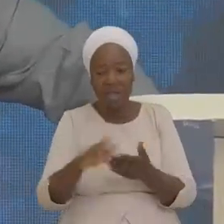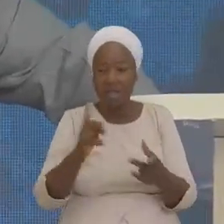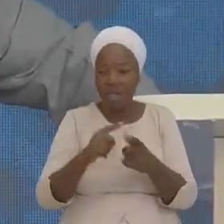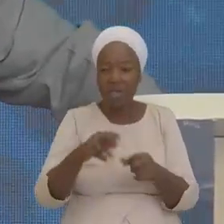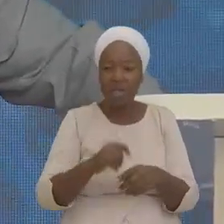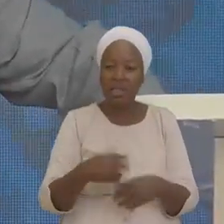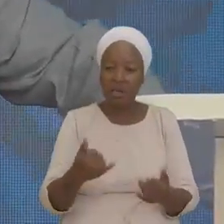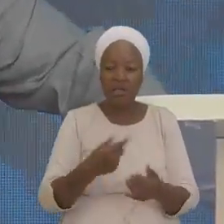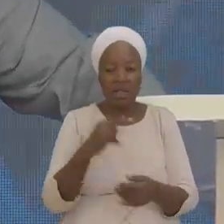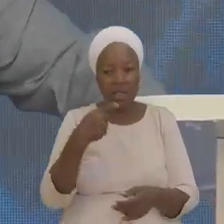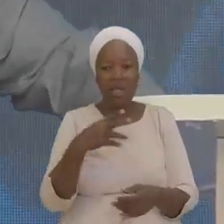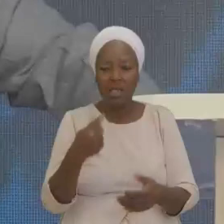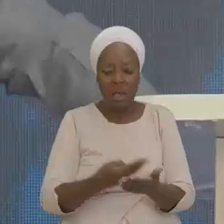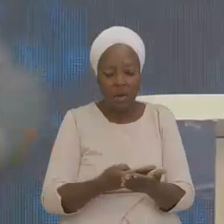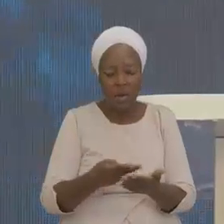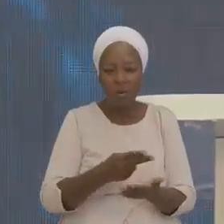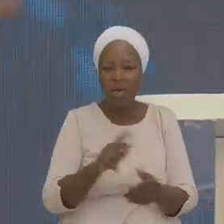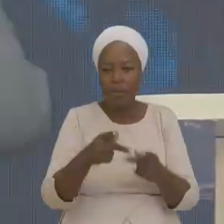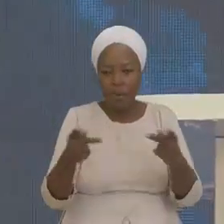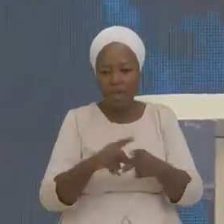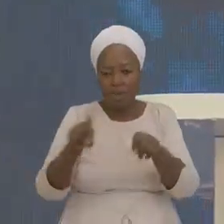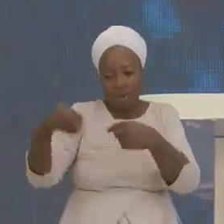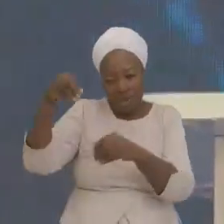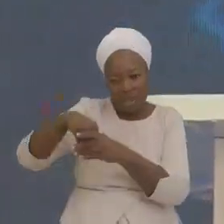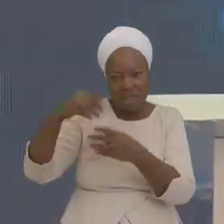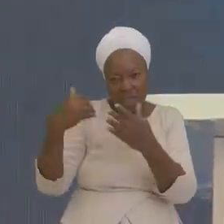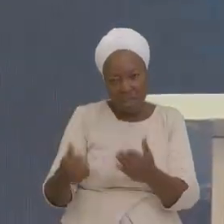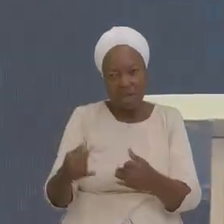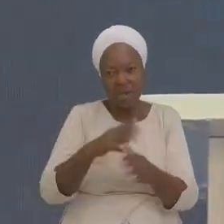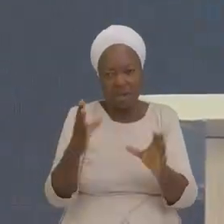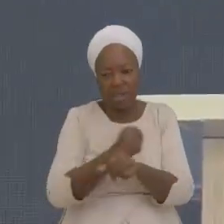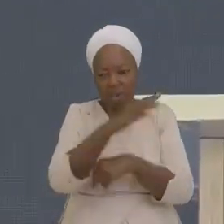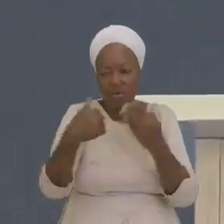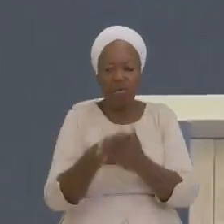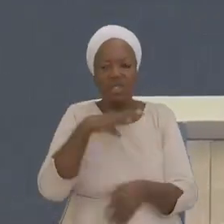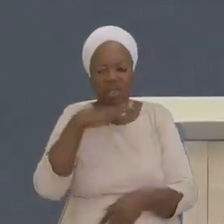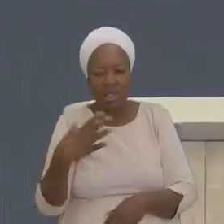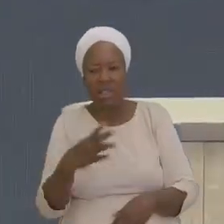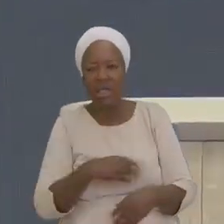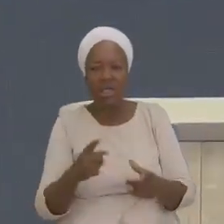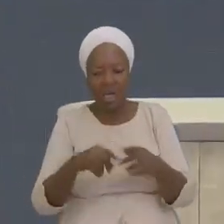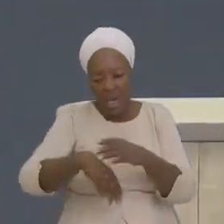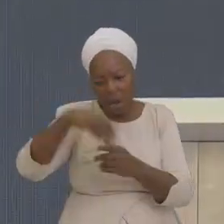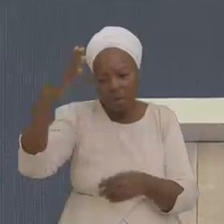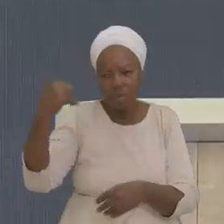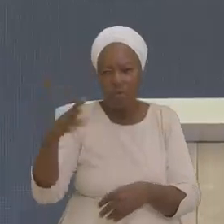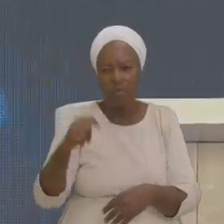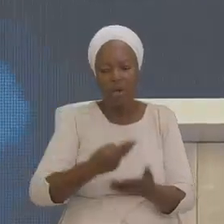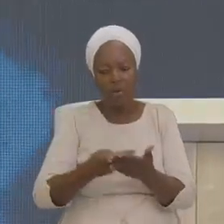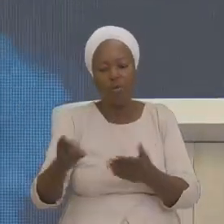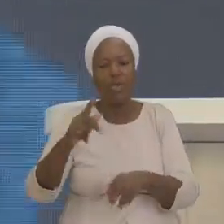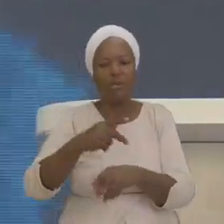holy place. We're going inside now, we take all the rubbish and everything out of the holy